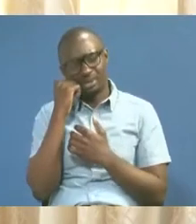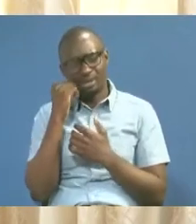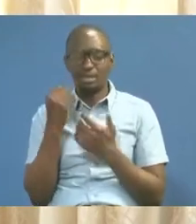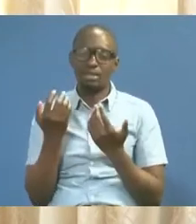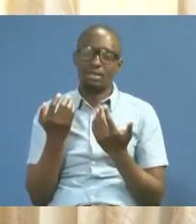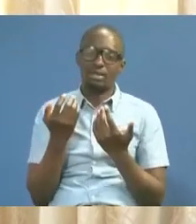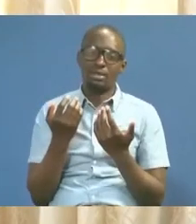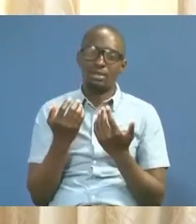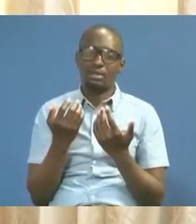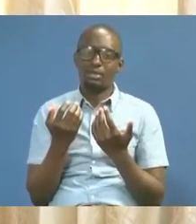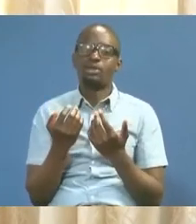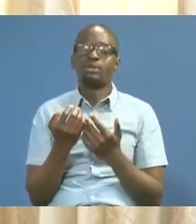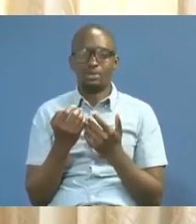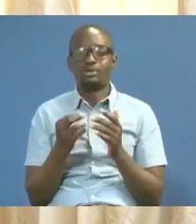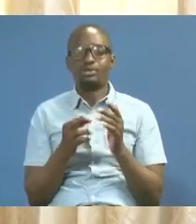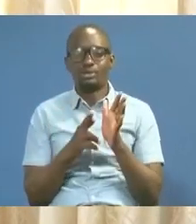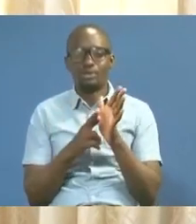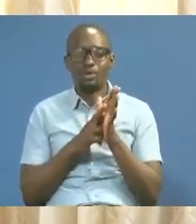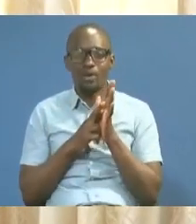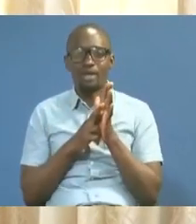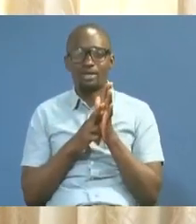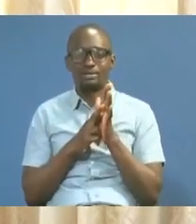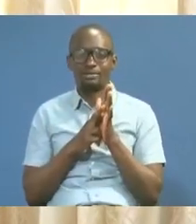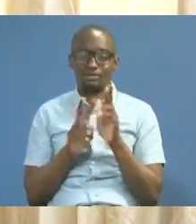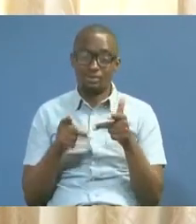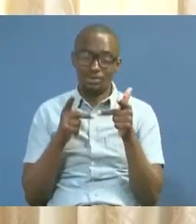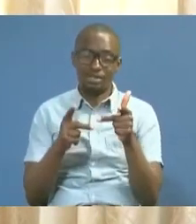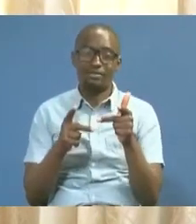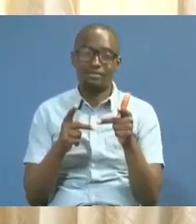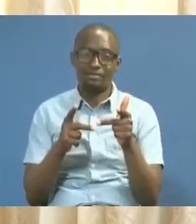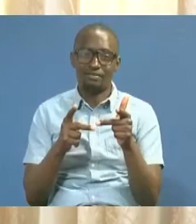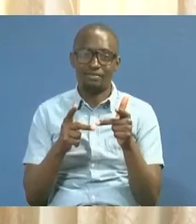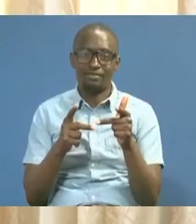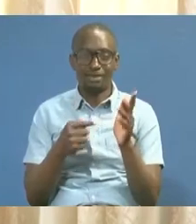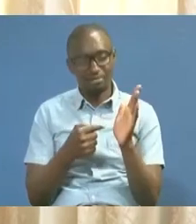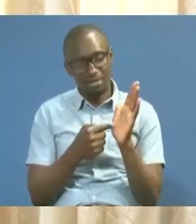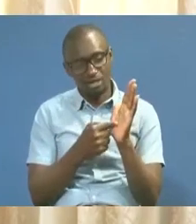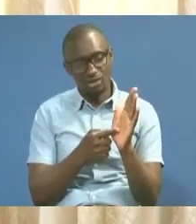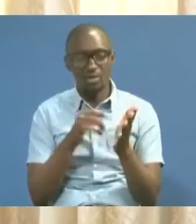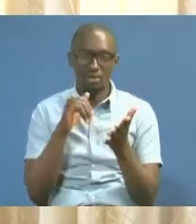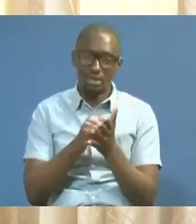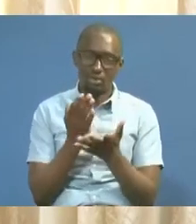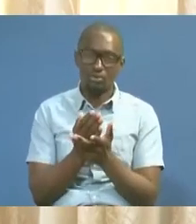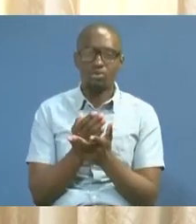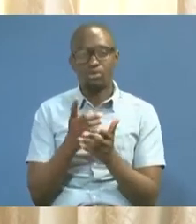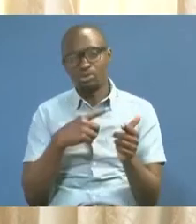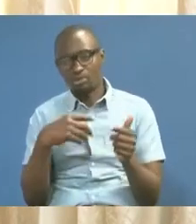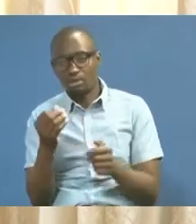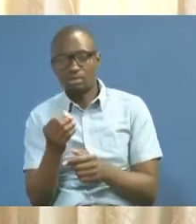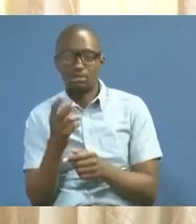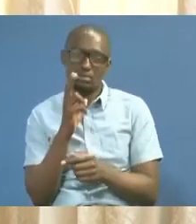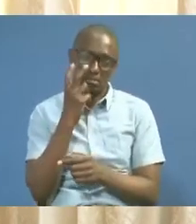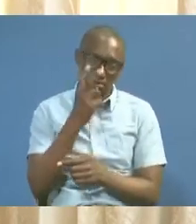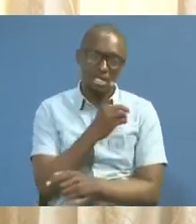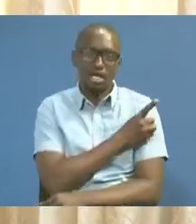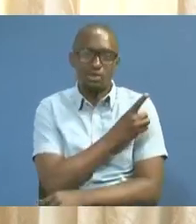evidence that you actually visited a doctor and maybe you had a sick off or something, but there must be